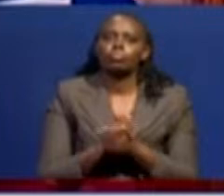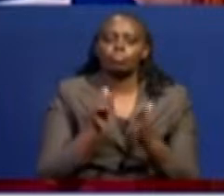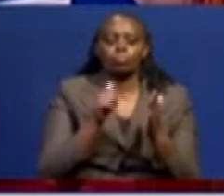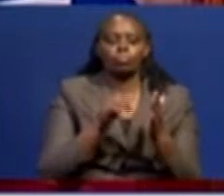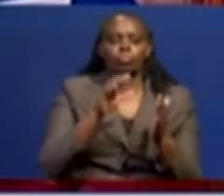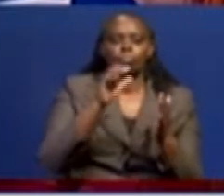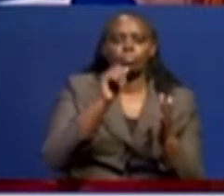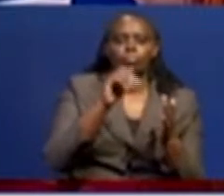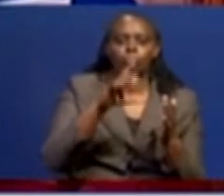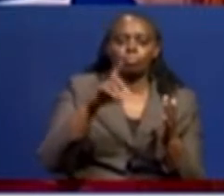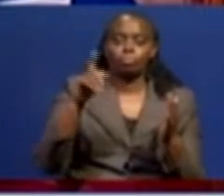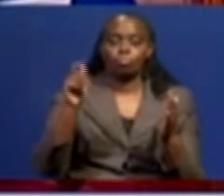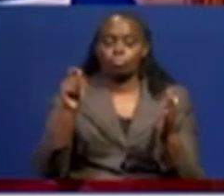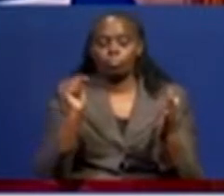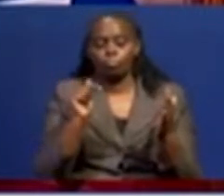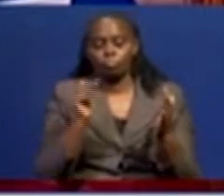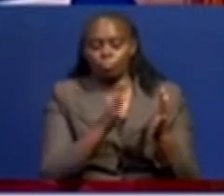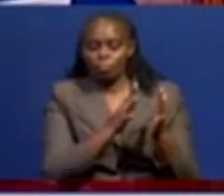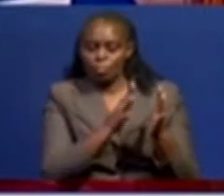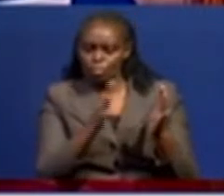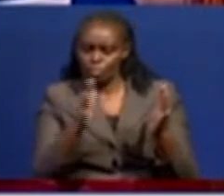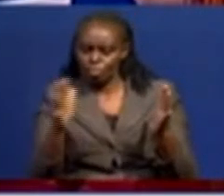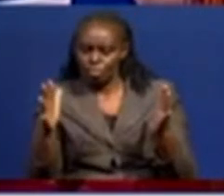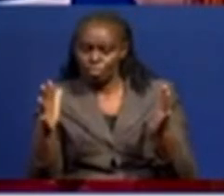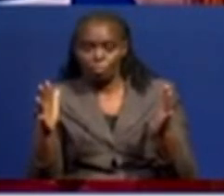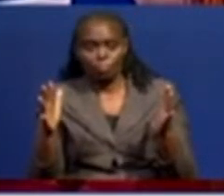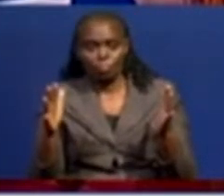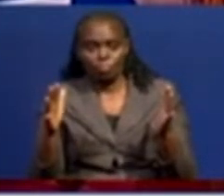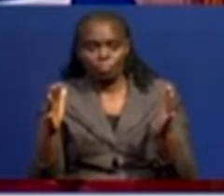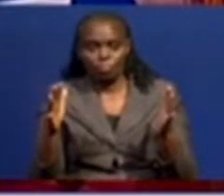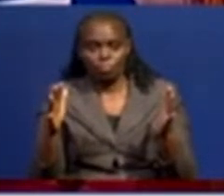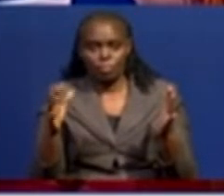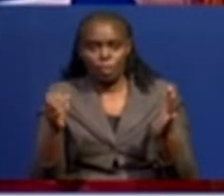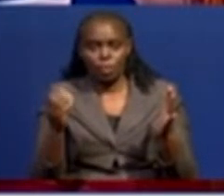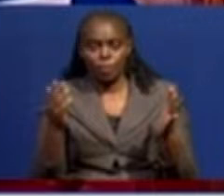Yes, from the Act. When was it supposed to run?